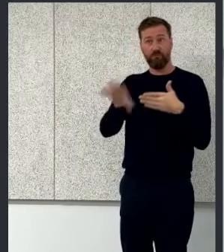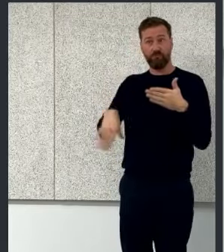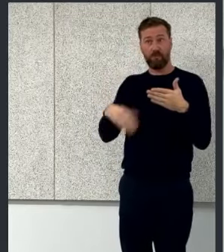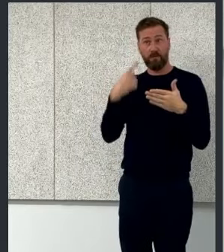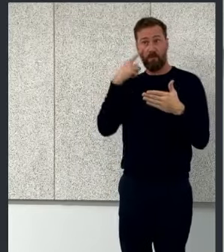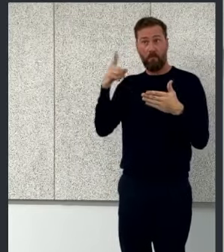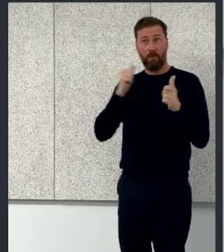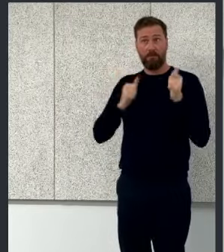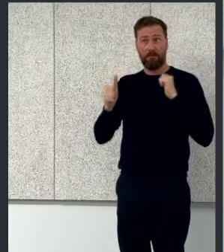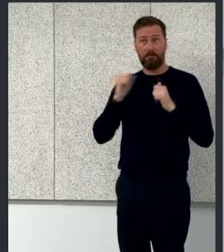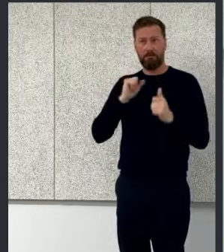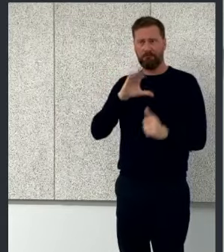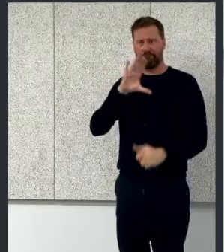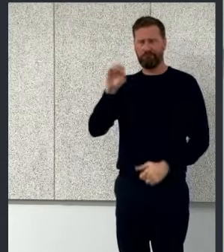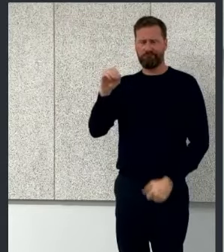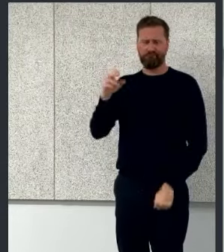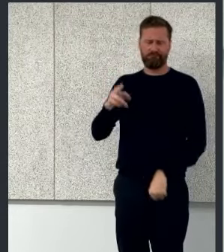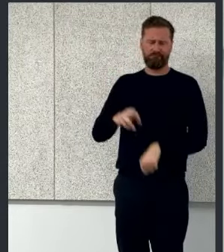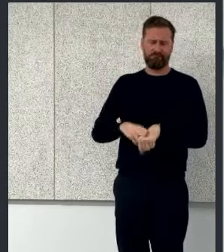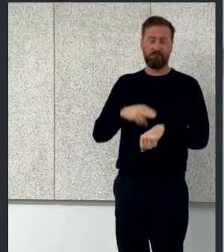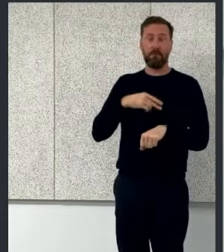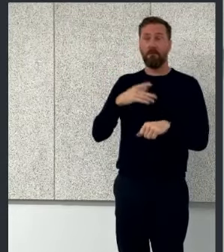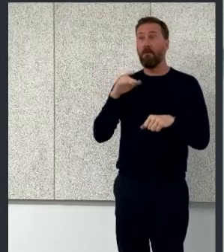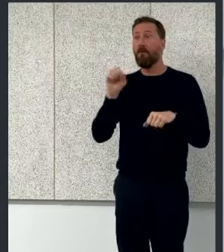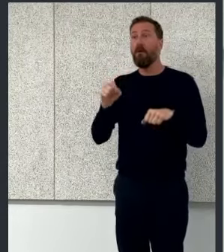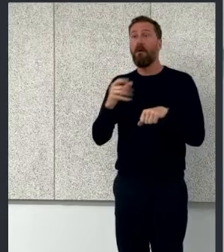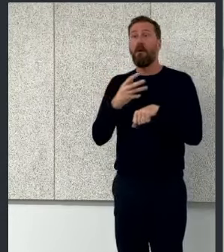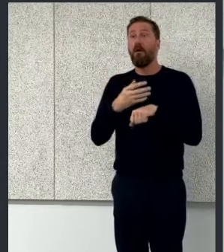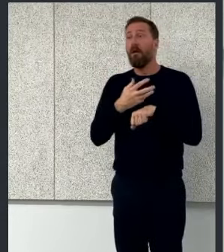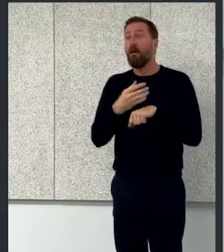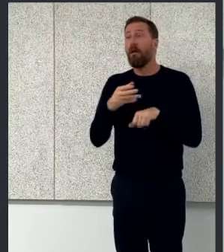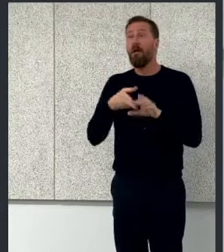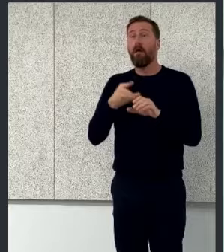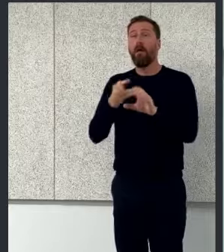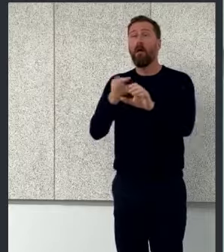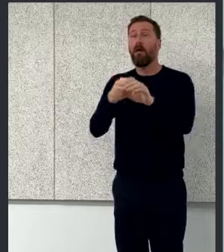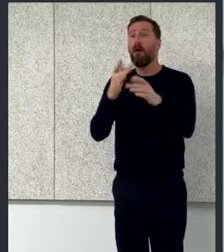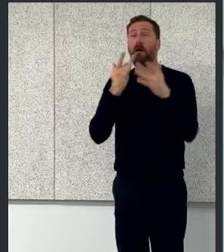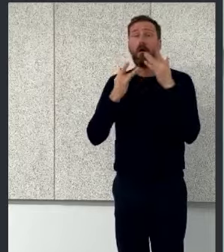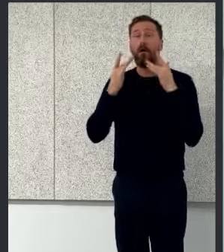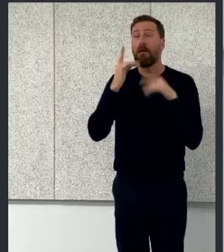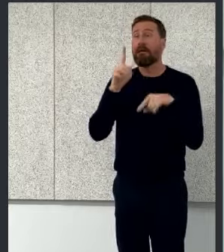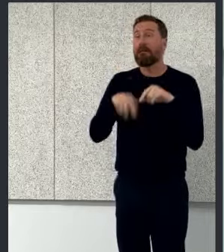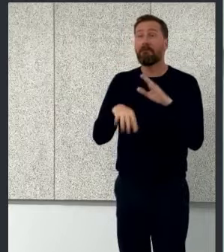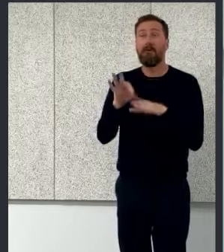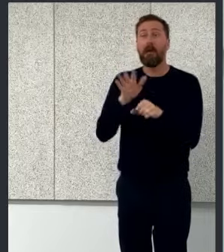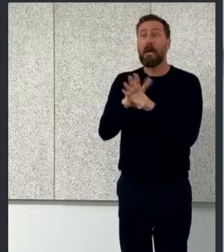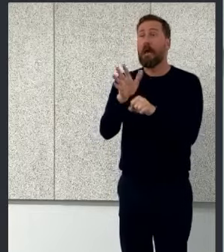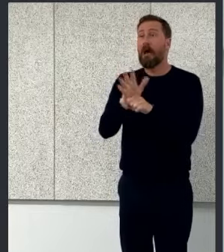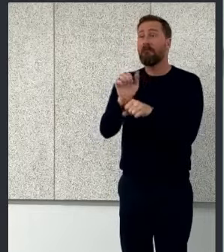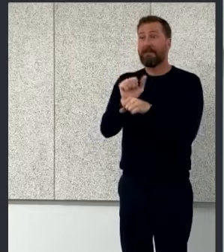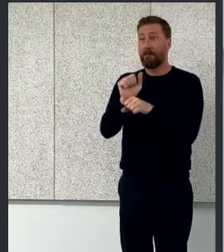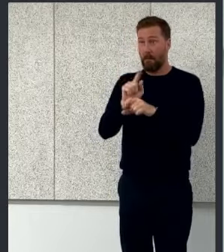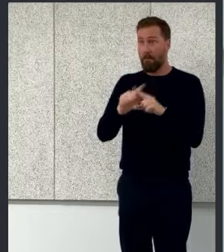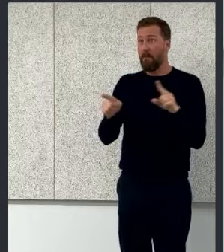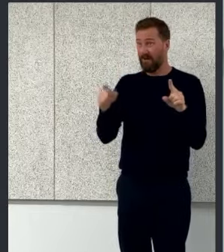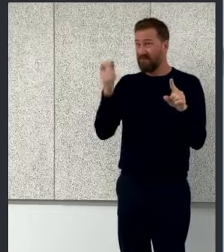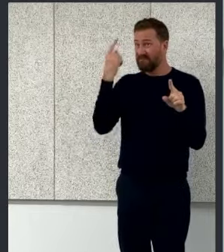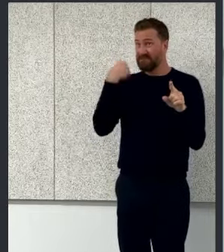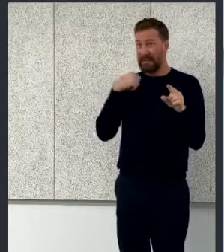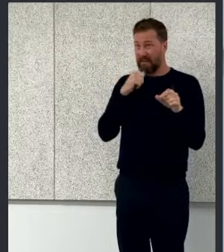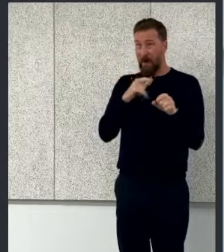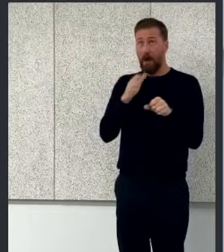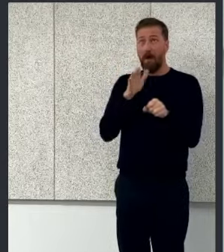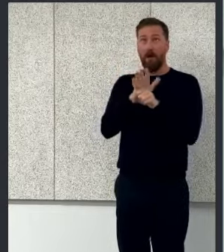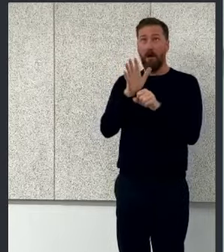theater companies of labor shortages or the brain drain that I think is real. You know, we will